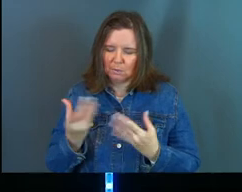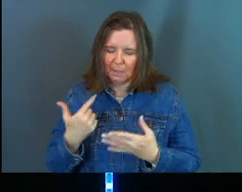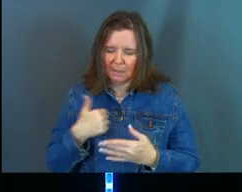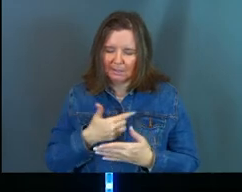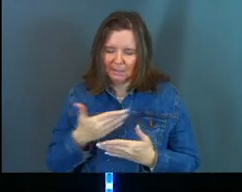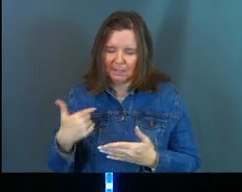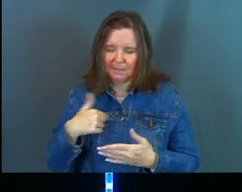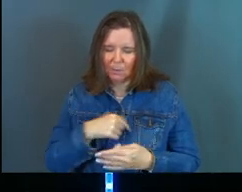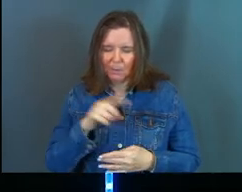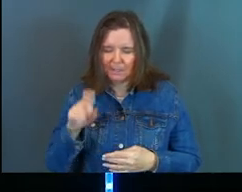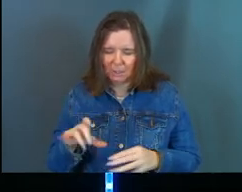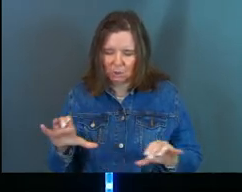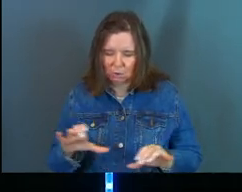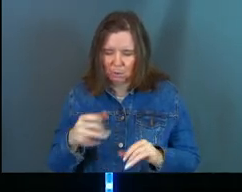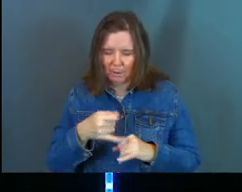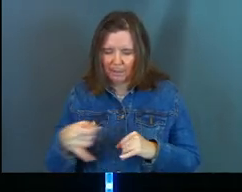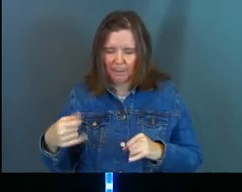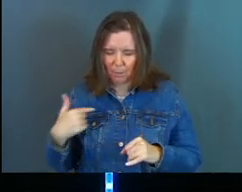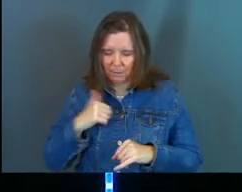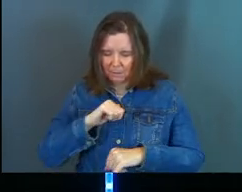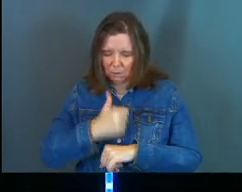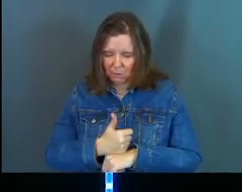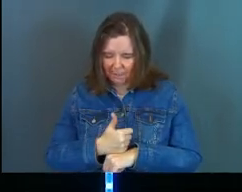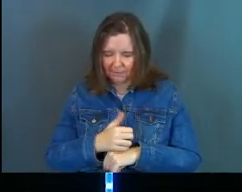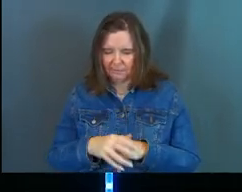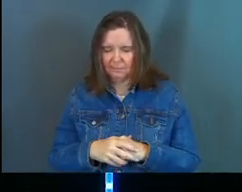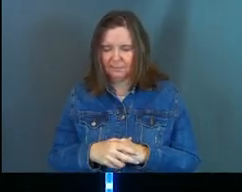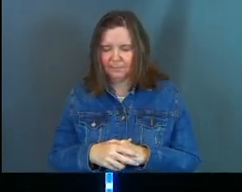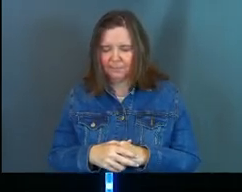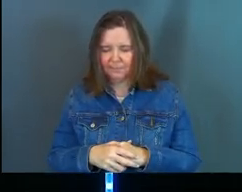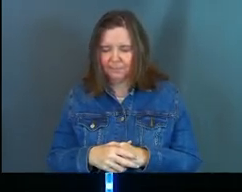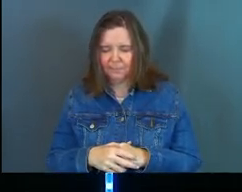us the thing that we need to do, the boundary we need to create?